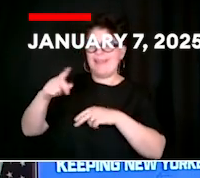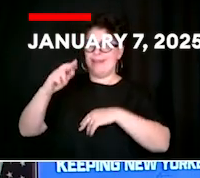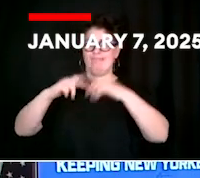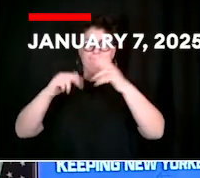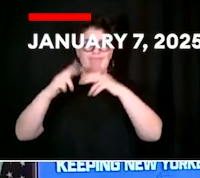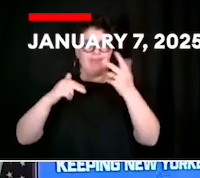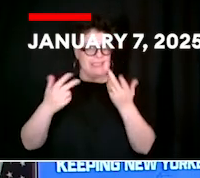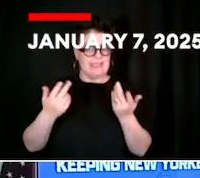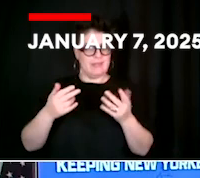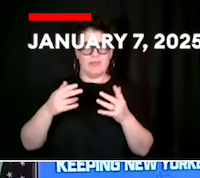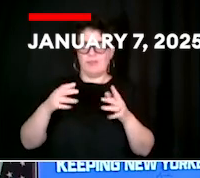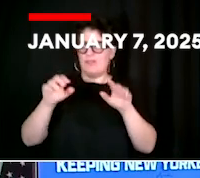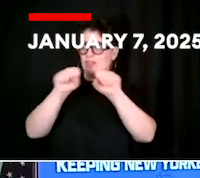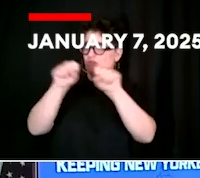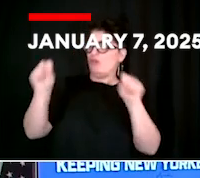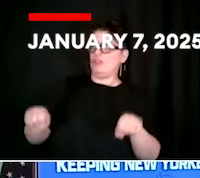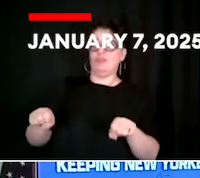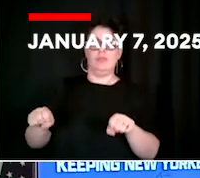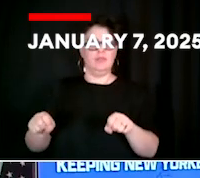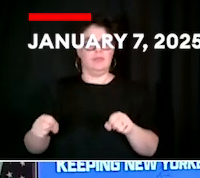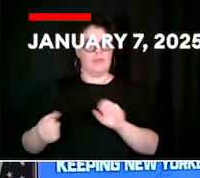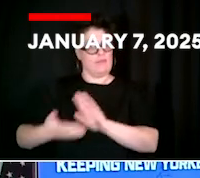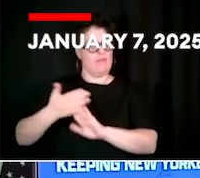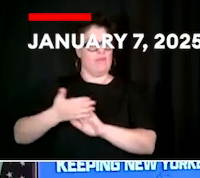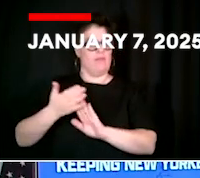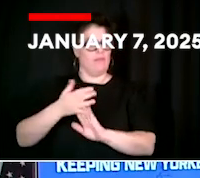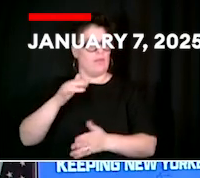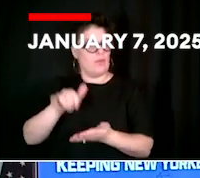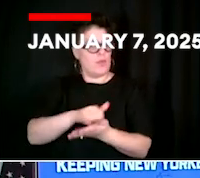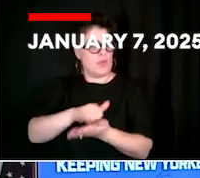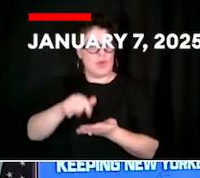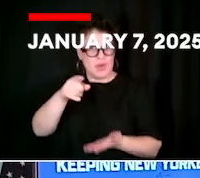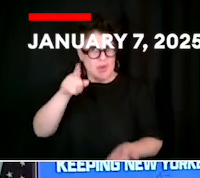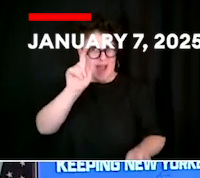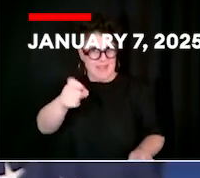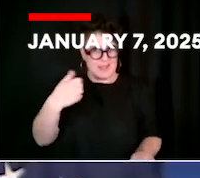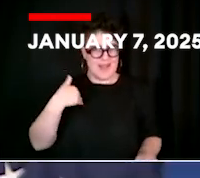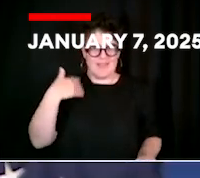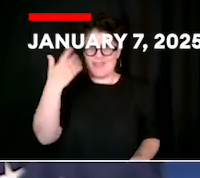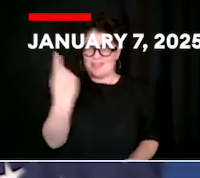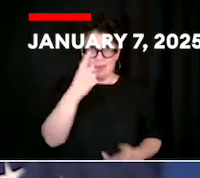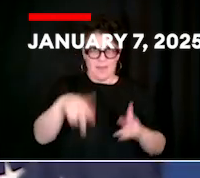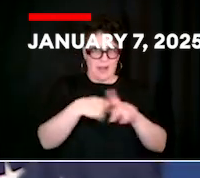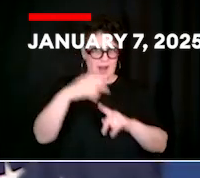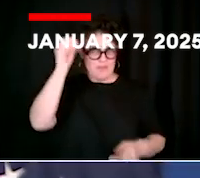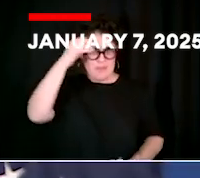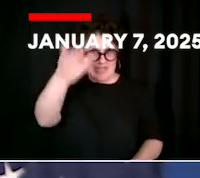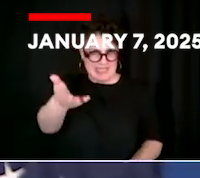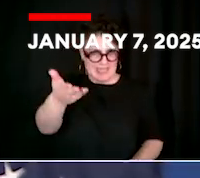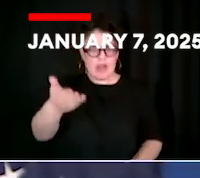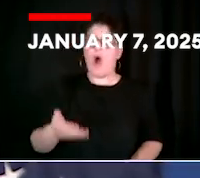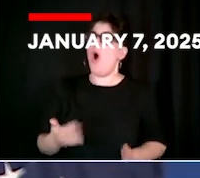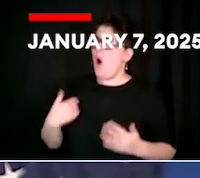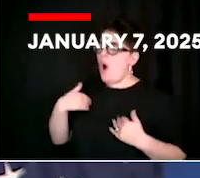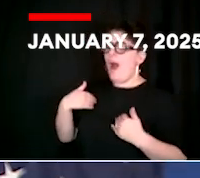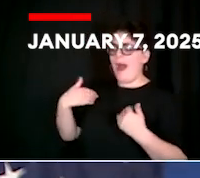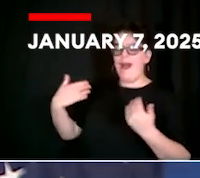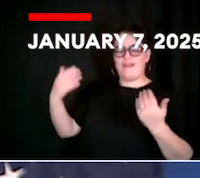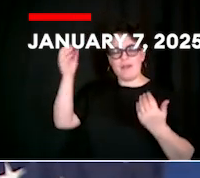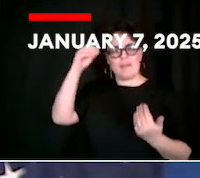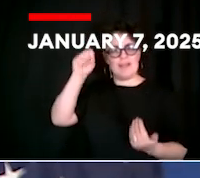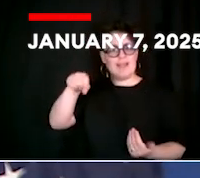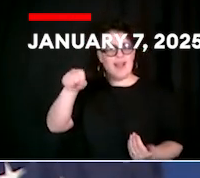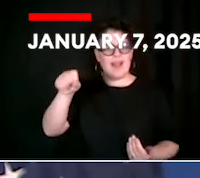York. Yes. So you have to have some sort of opinion on whether. Well, I do have opinion, and remember the capital budget that was put